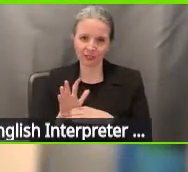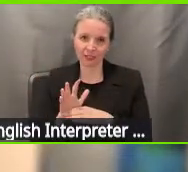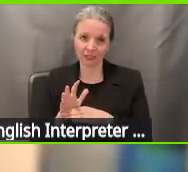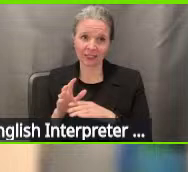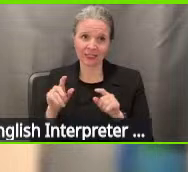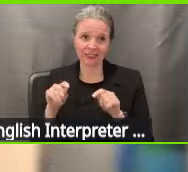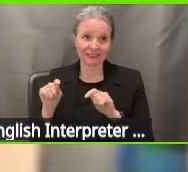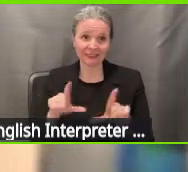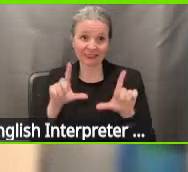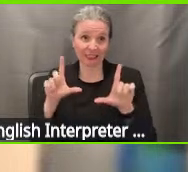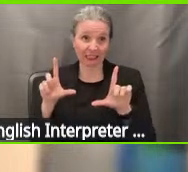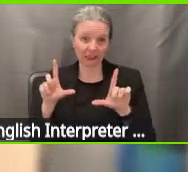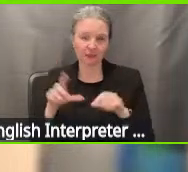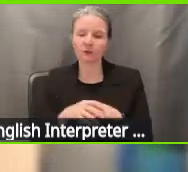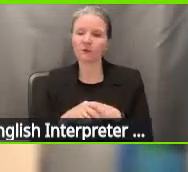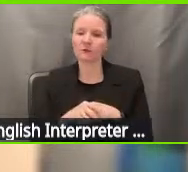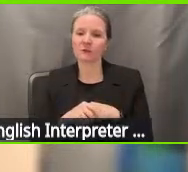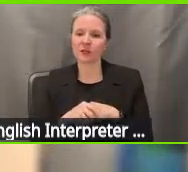scenes. So